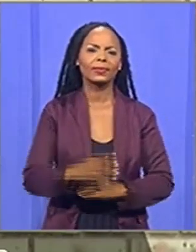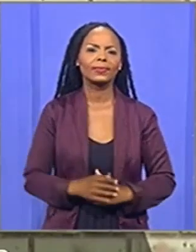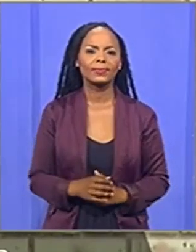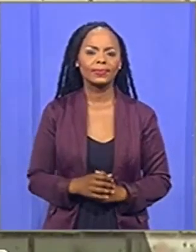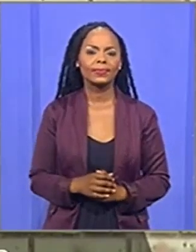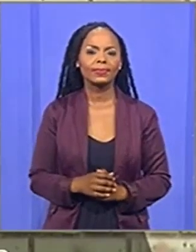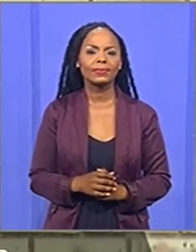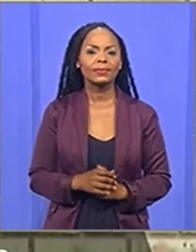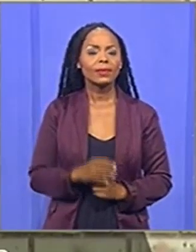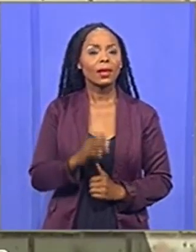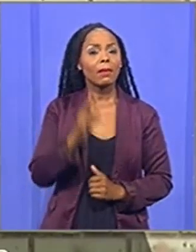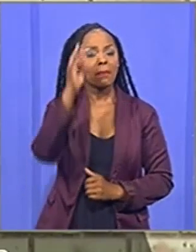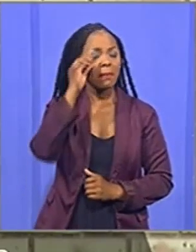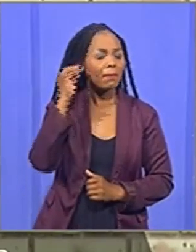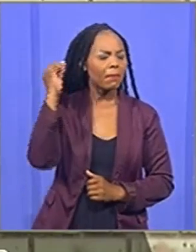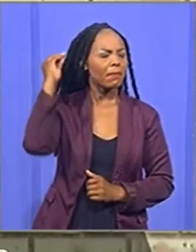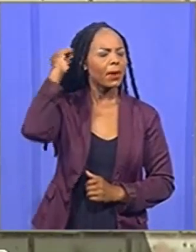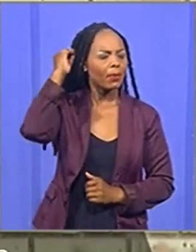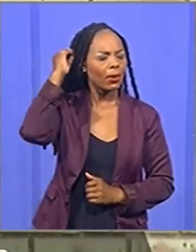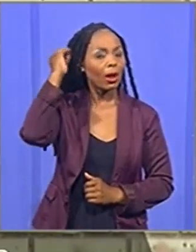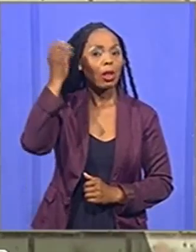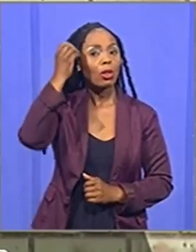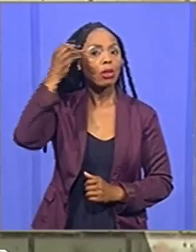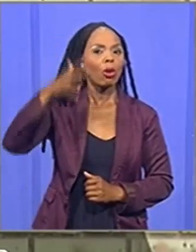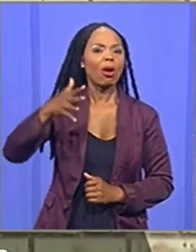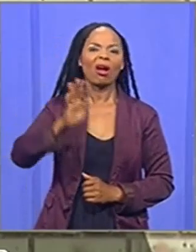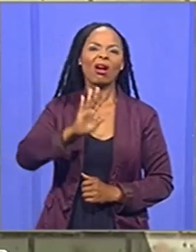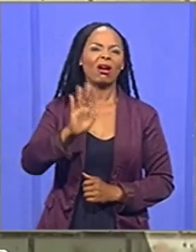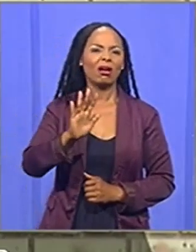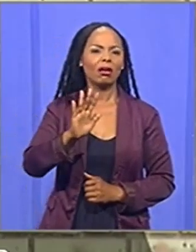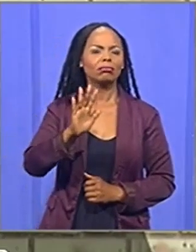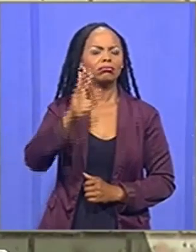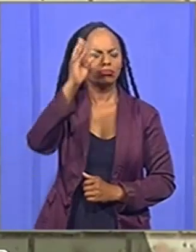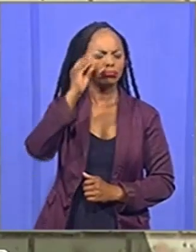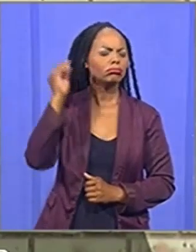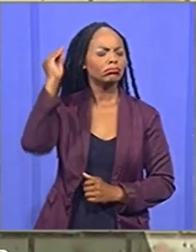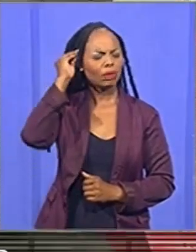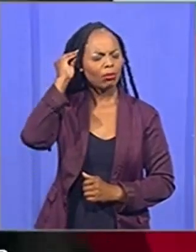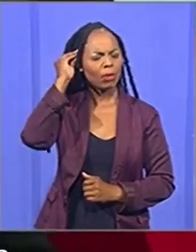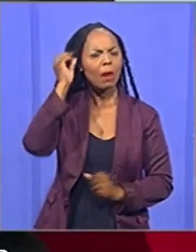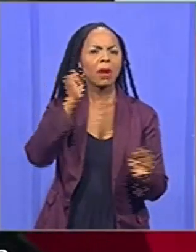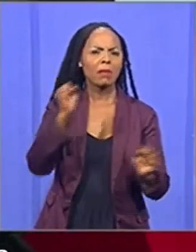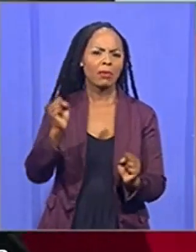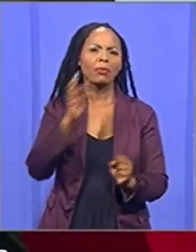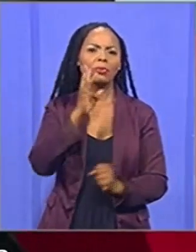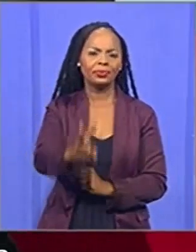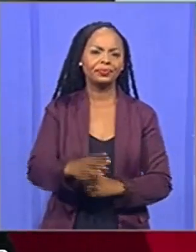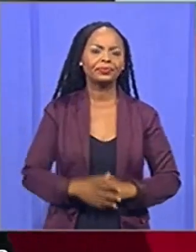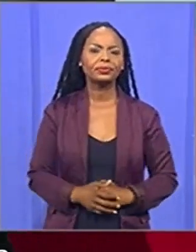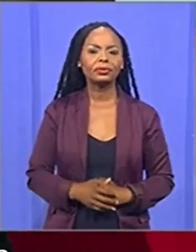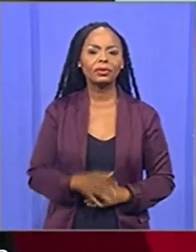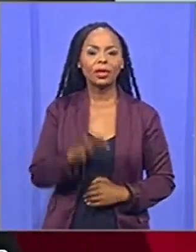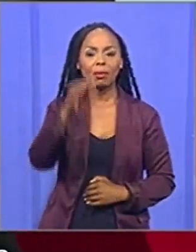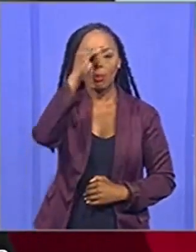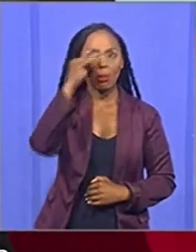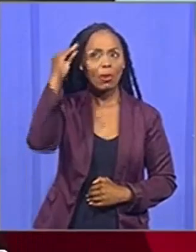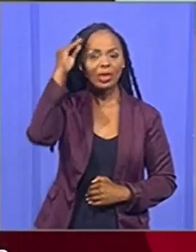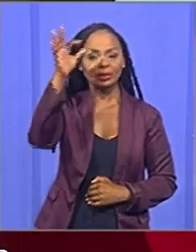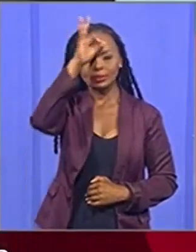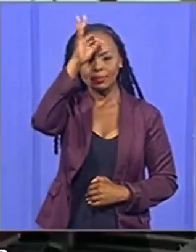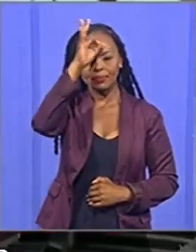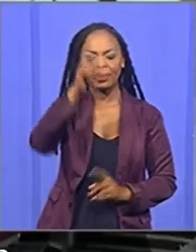Your memory will not be lost. Your memory will be remembered. Letona la sepolesa Peggy Cele le re